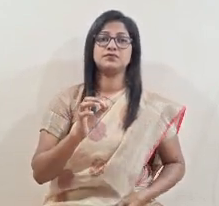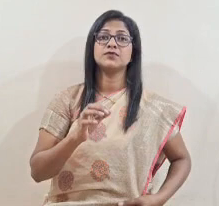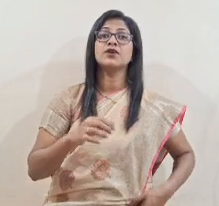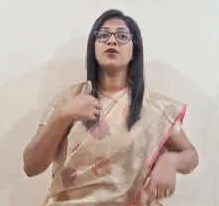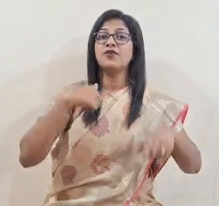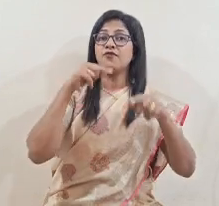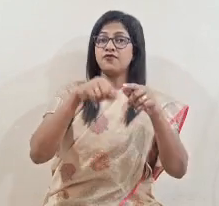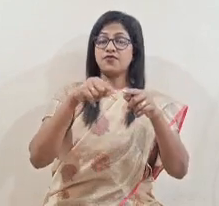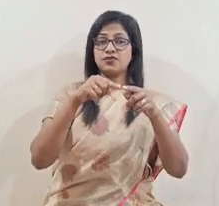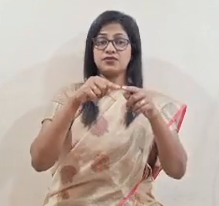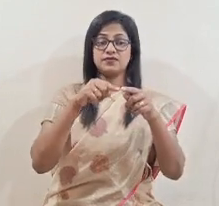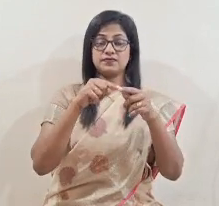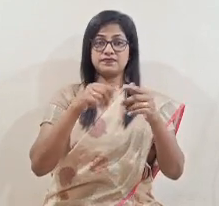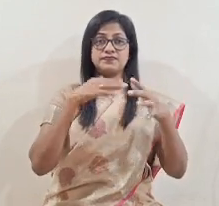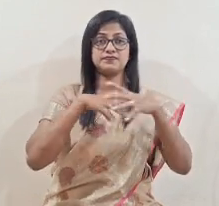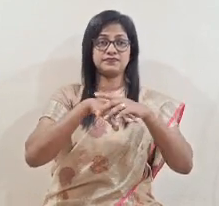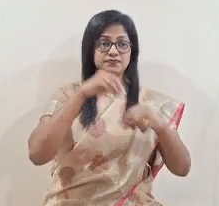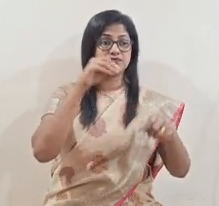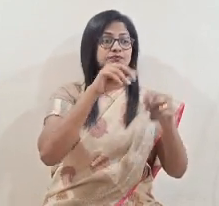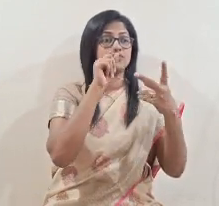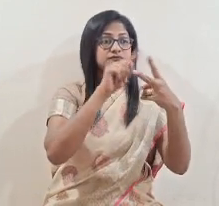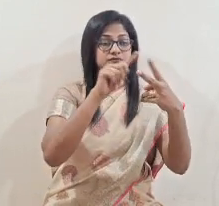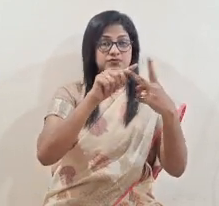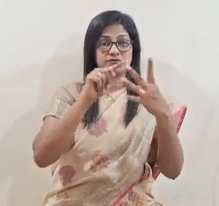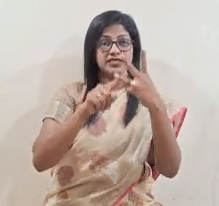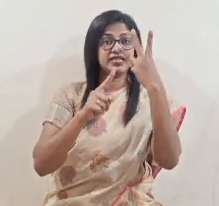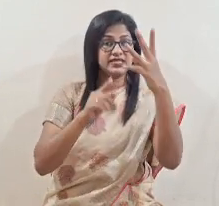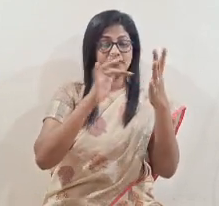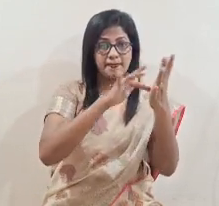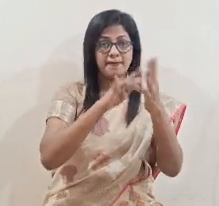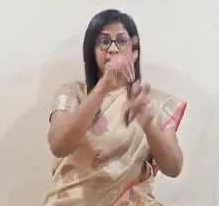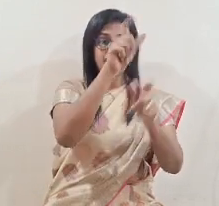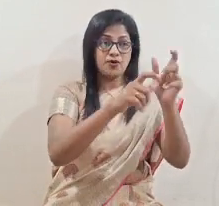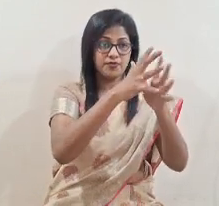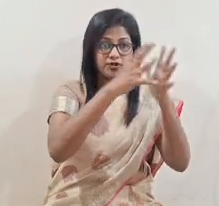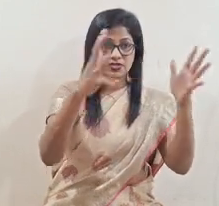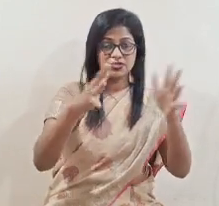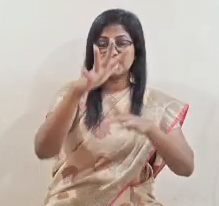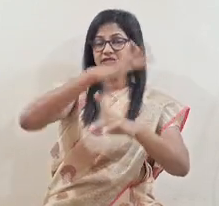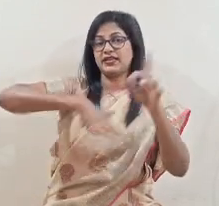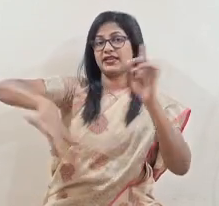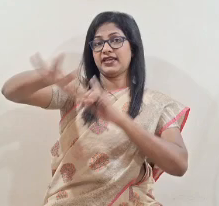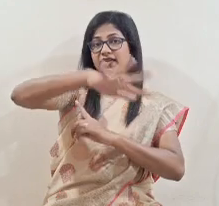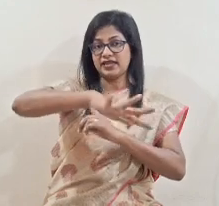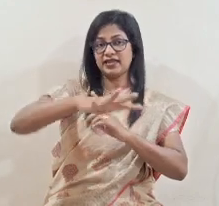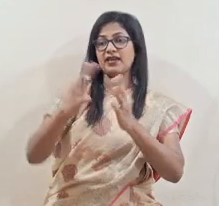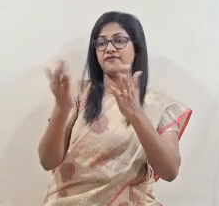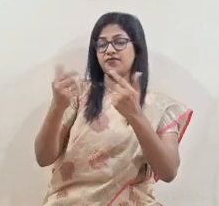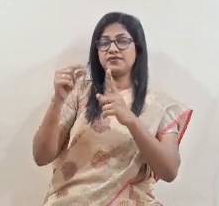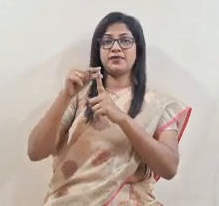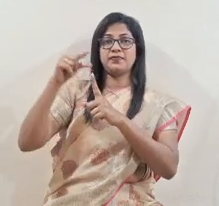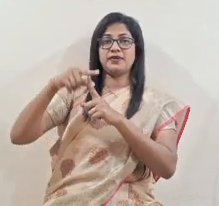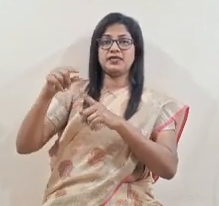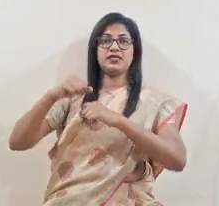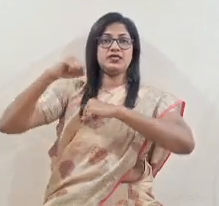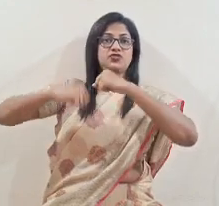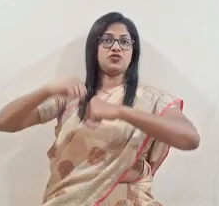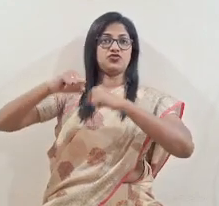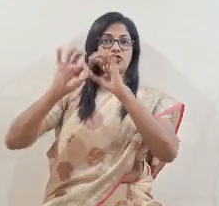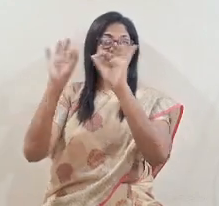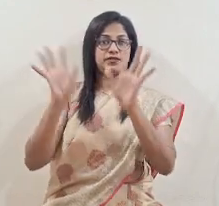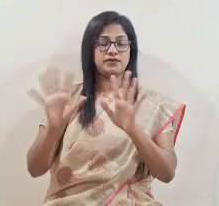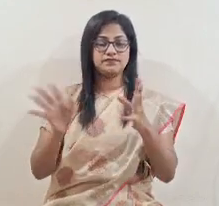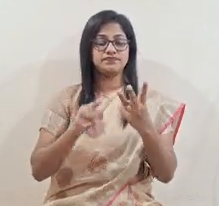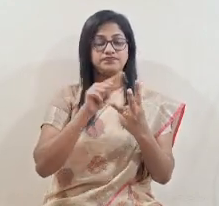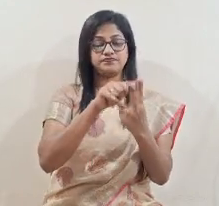So for this, I selected 3 sites on the basis of population, area, and availability of structured PT system. So